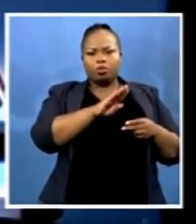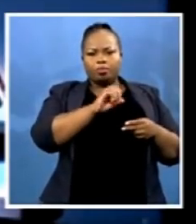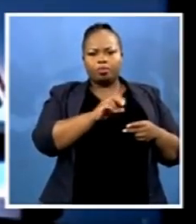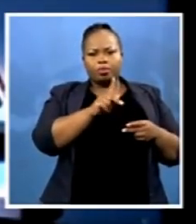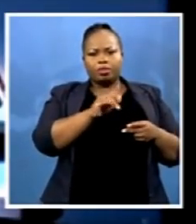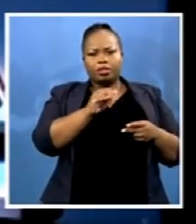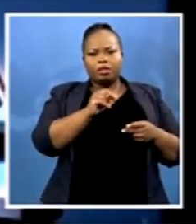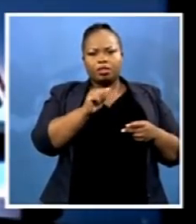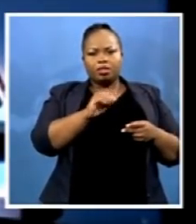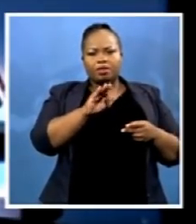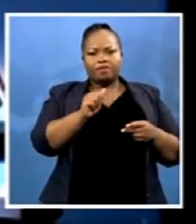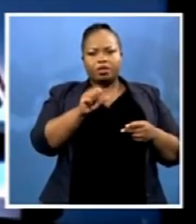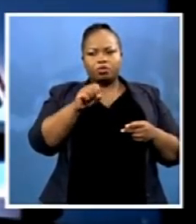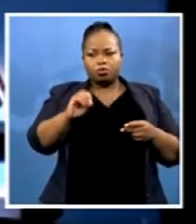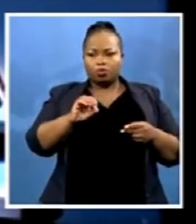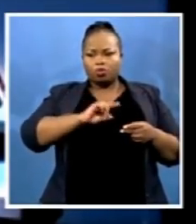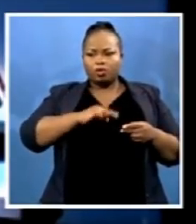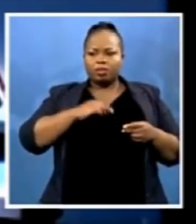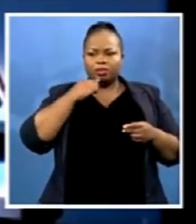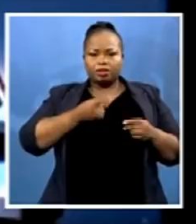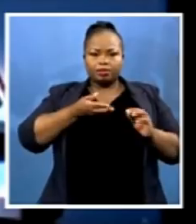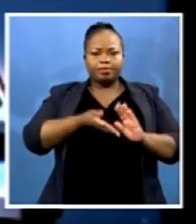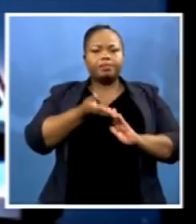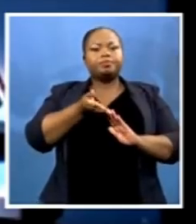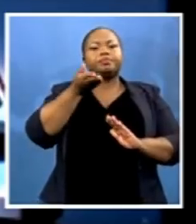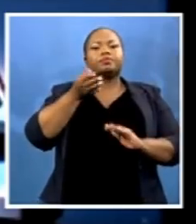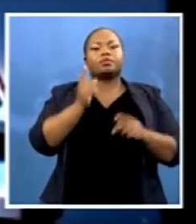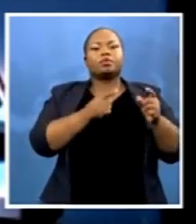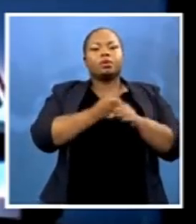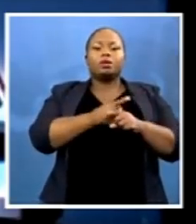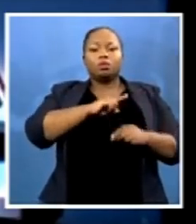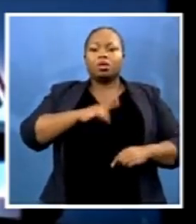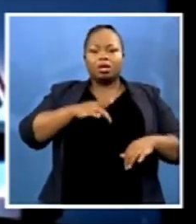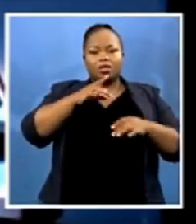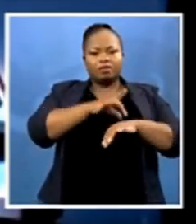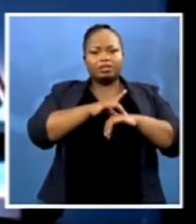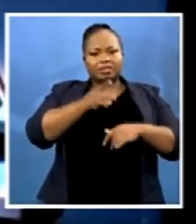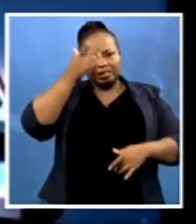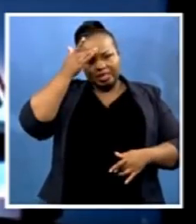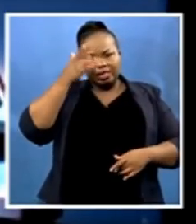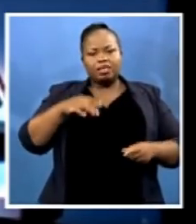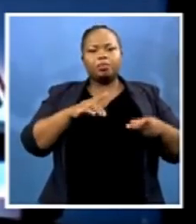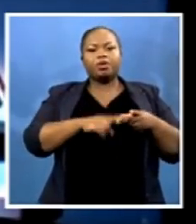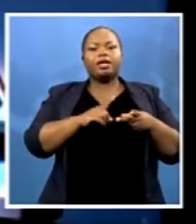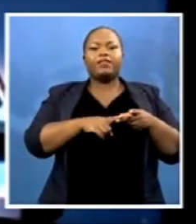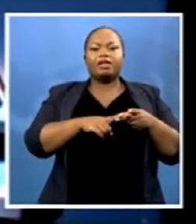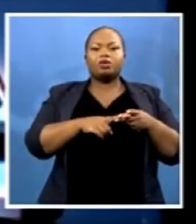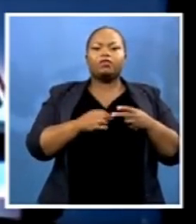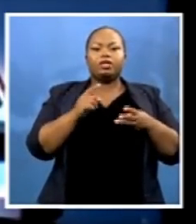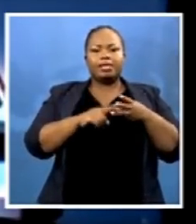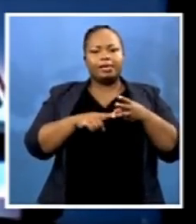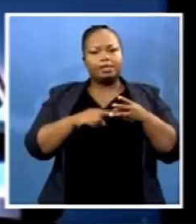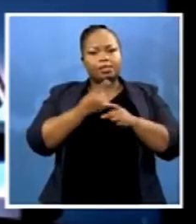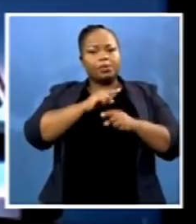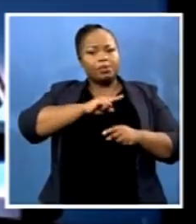of respiratory disease, and without testing, how can health authorities and health organizations be sure